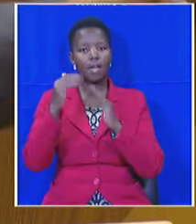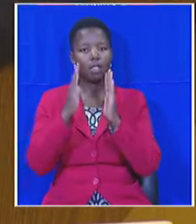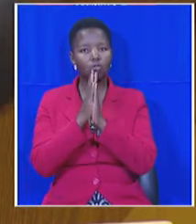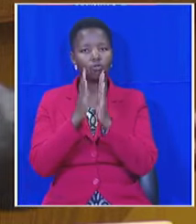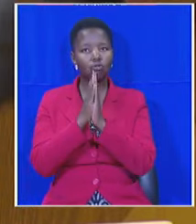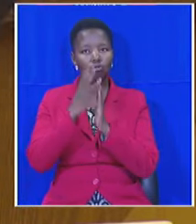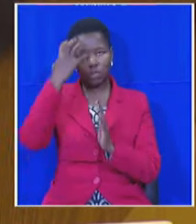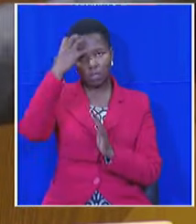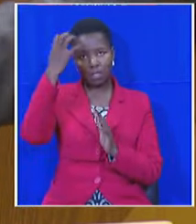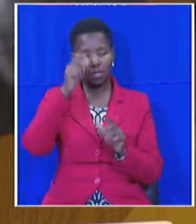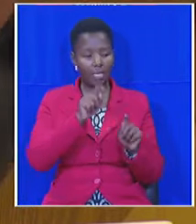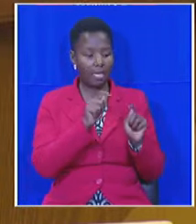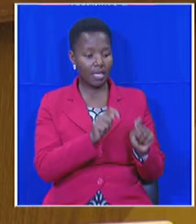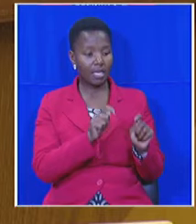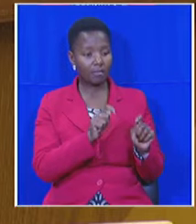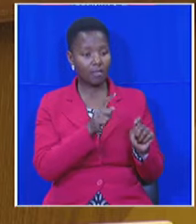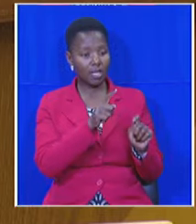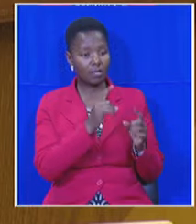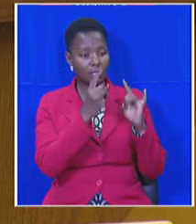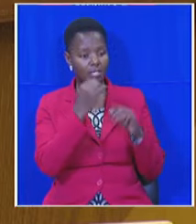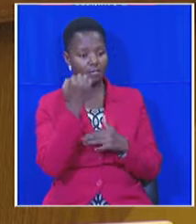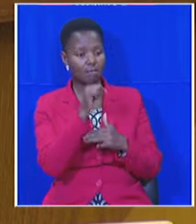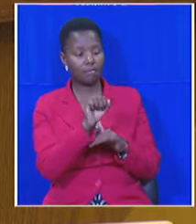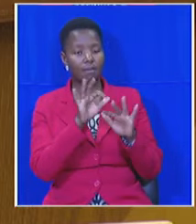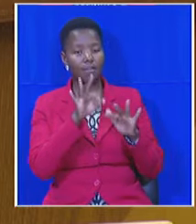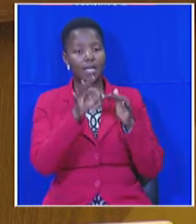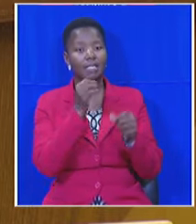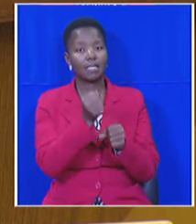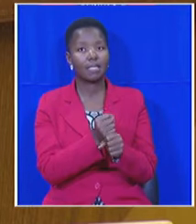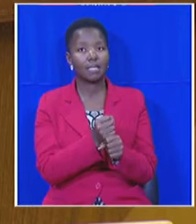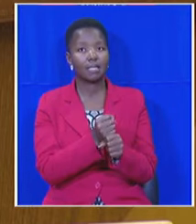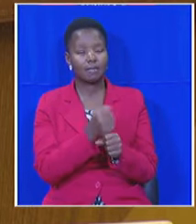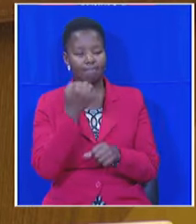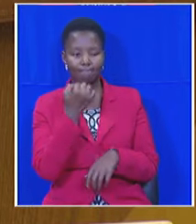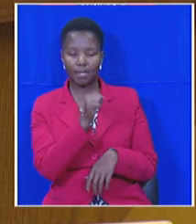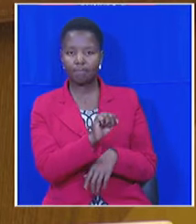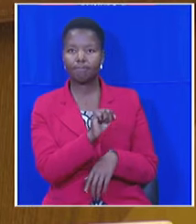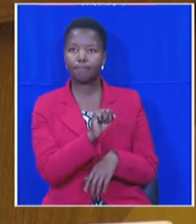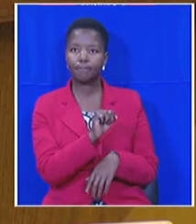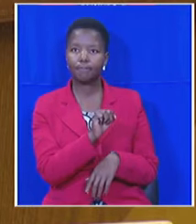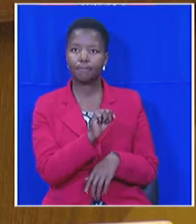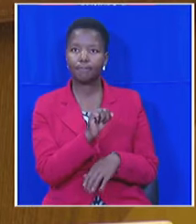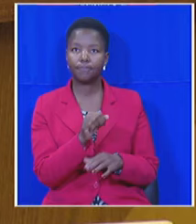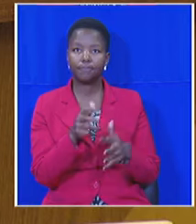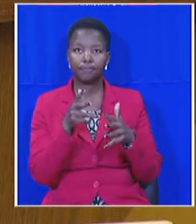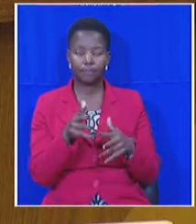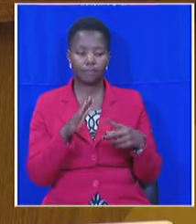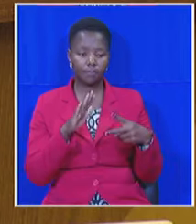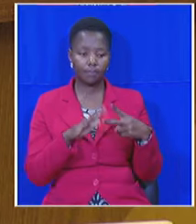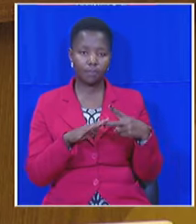the city of Cape Town has been rejecting it. For 13 years. Let me go on